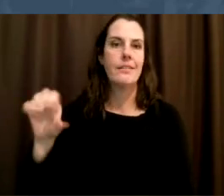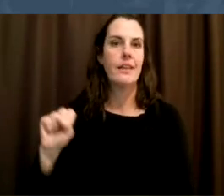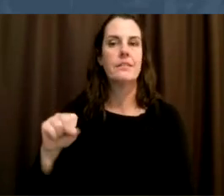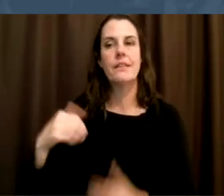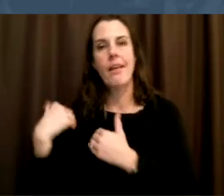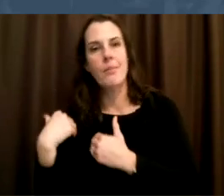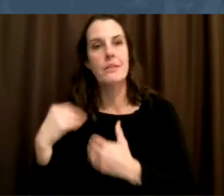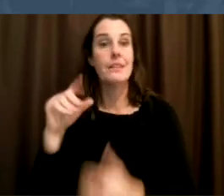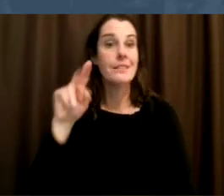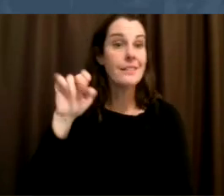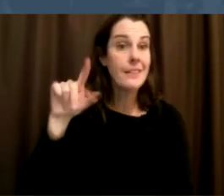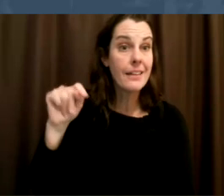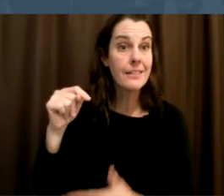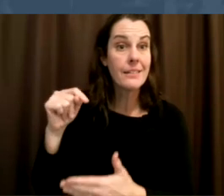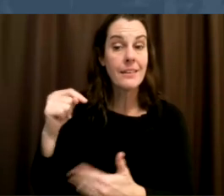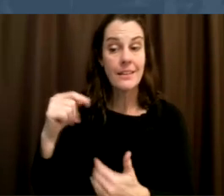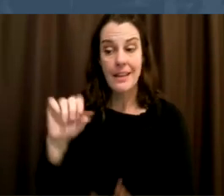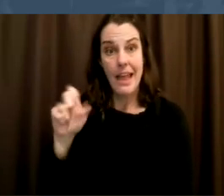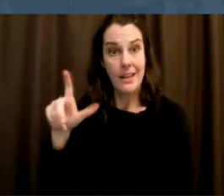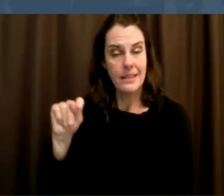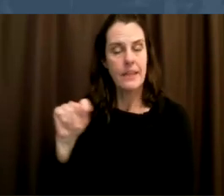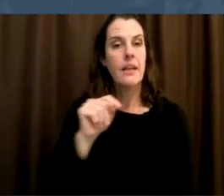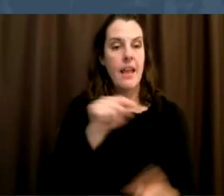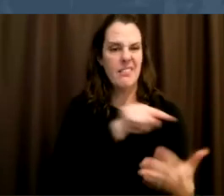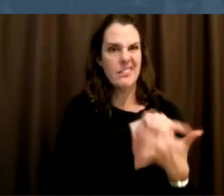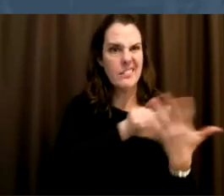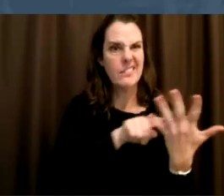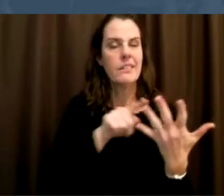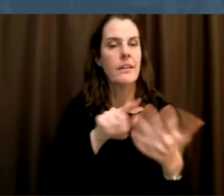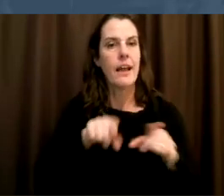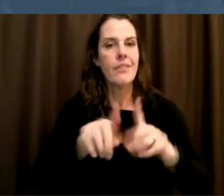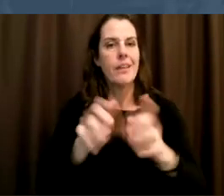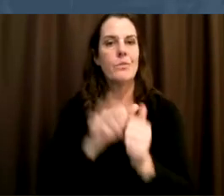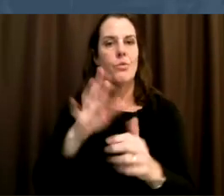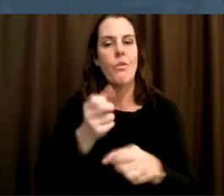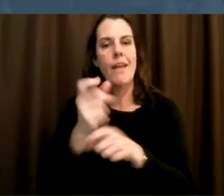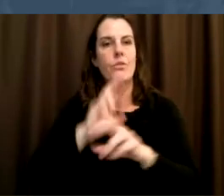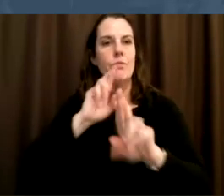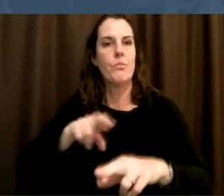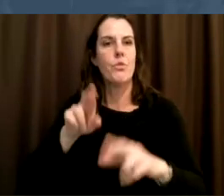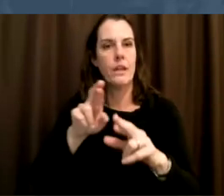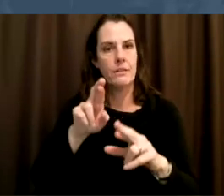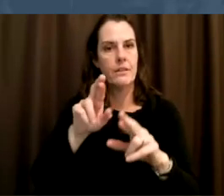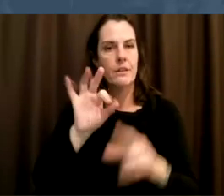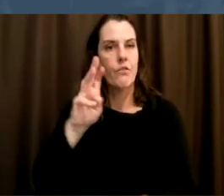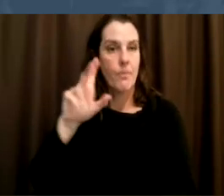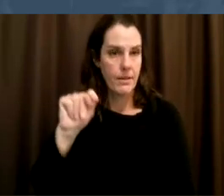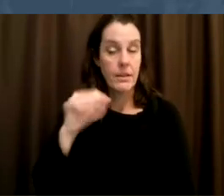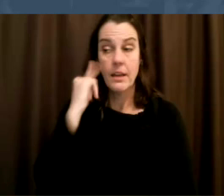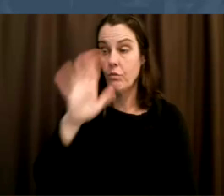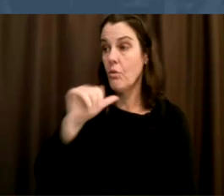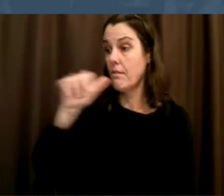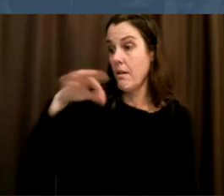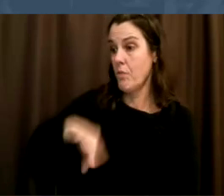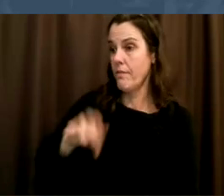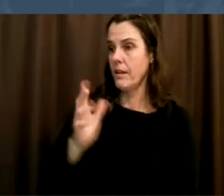making sure that this aligns with kind of your annual reporting format. So if you're a nonprofit and you're filing your